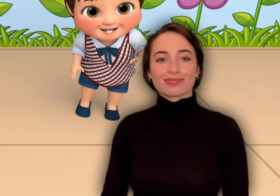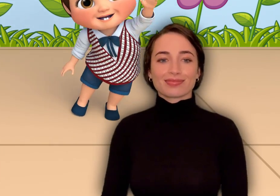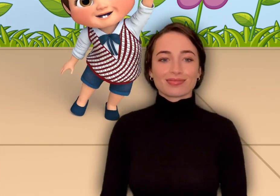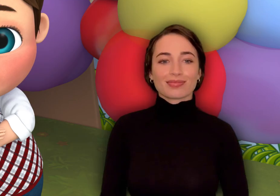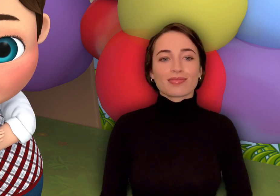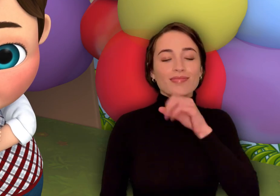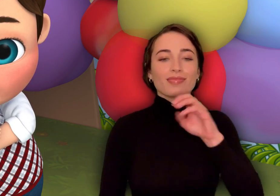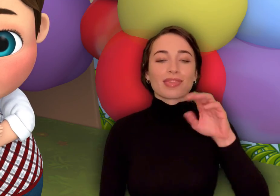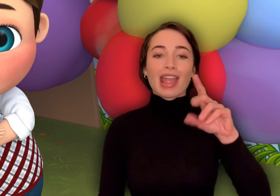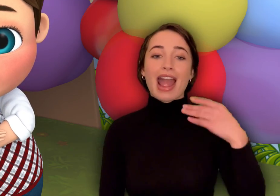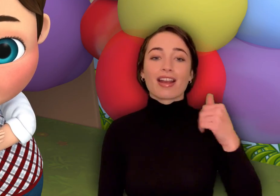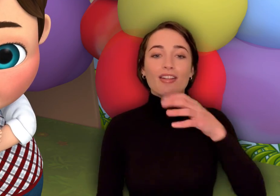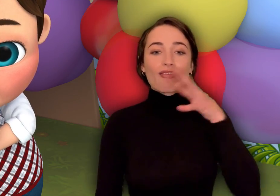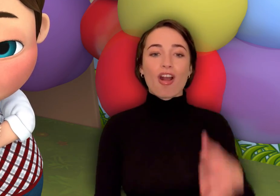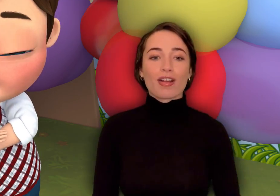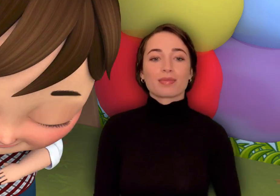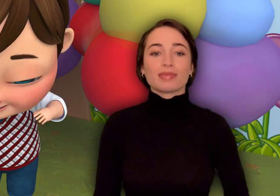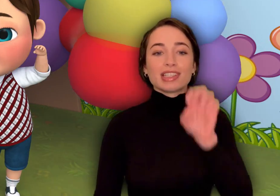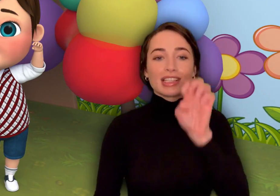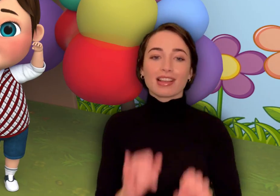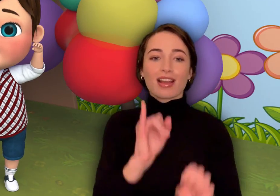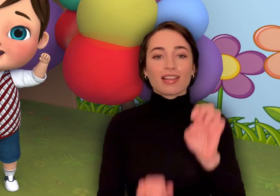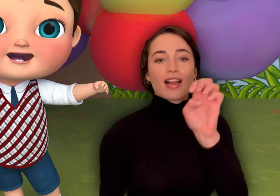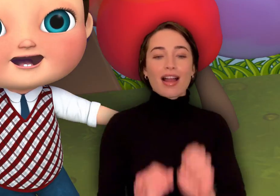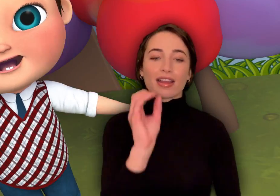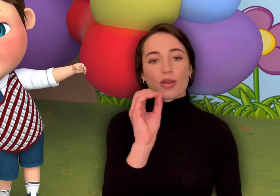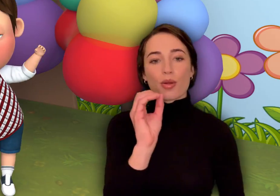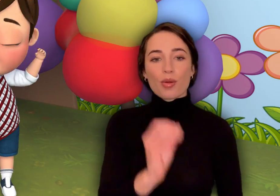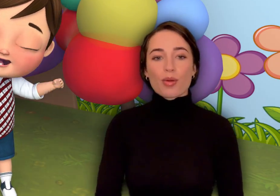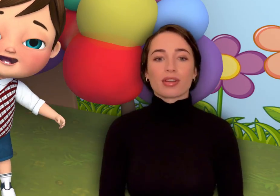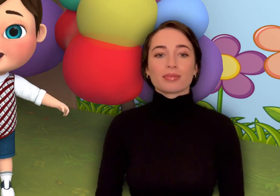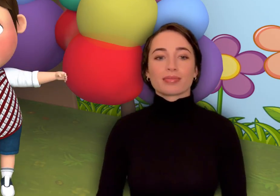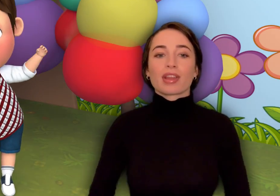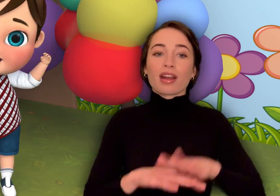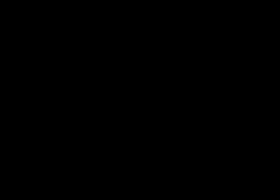o old McDonald's had a farm e-i e- i- O and